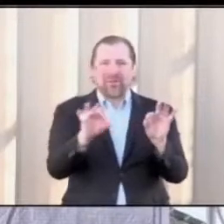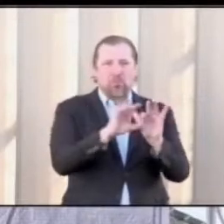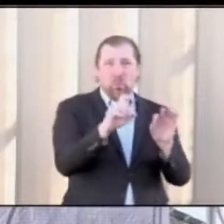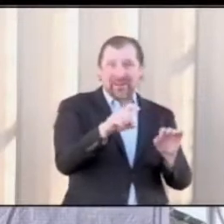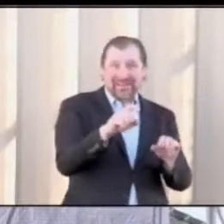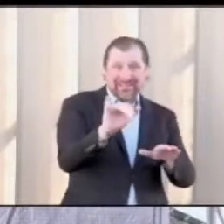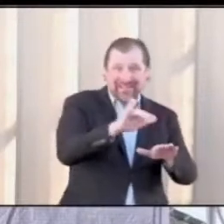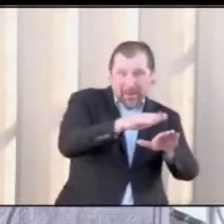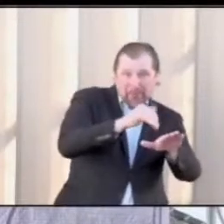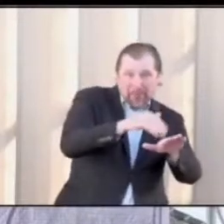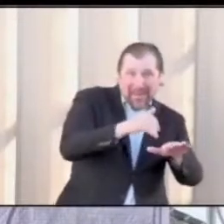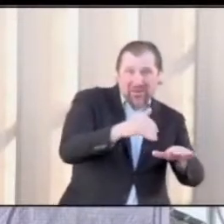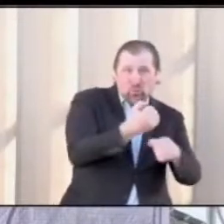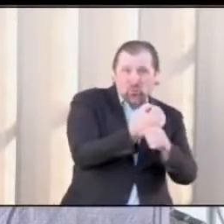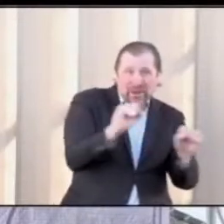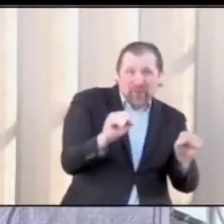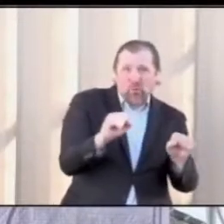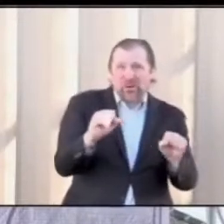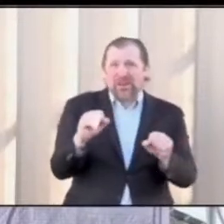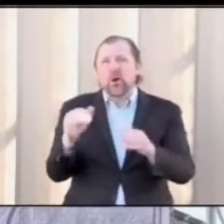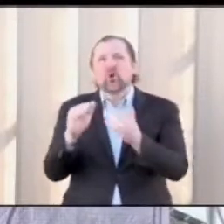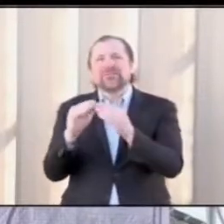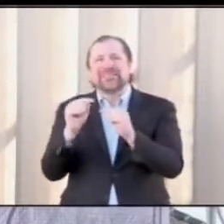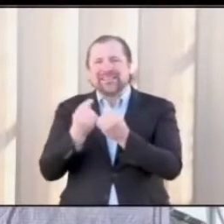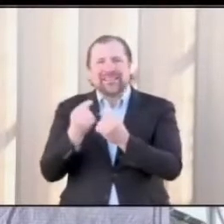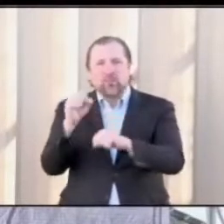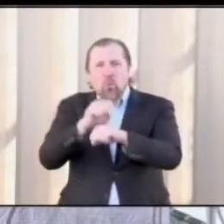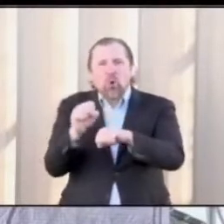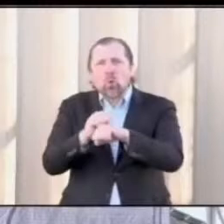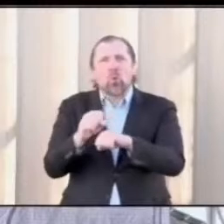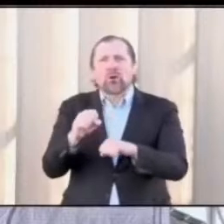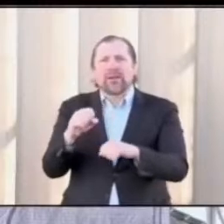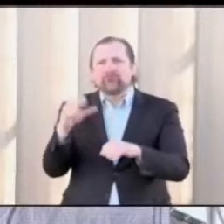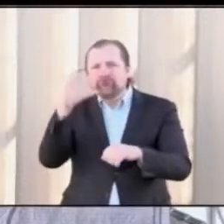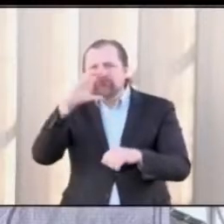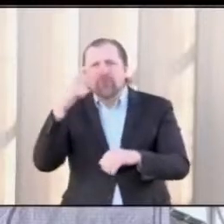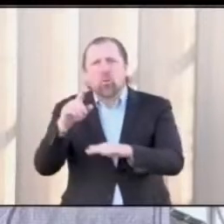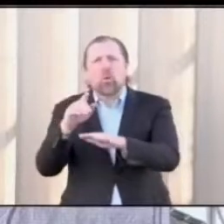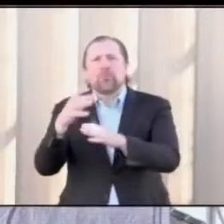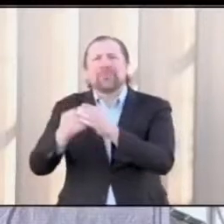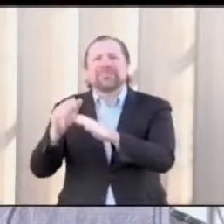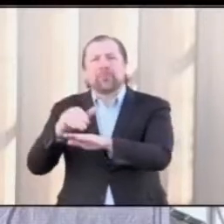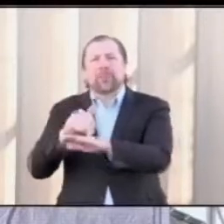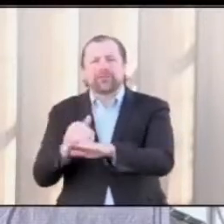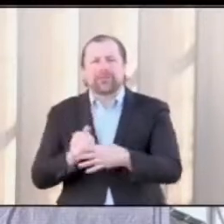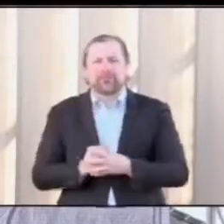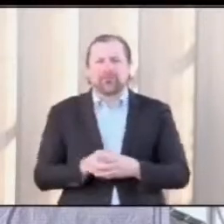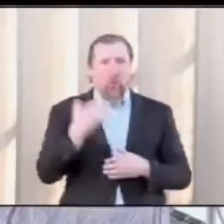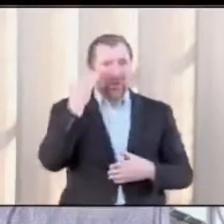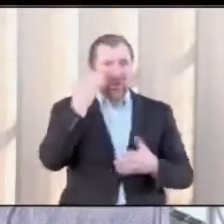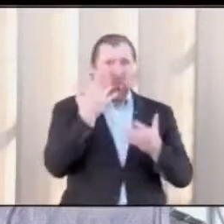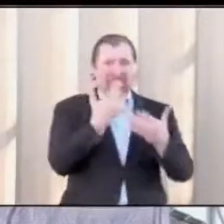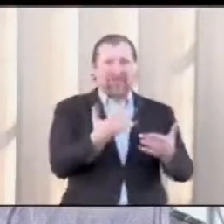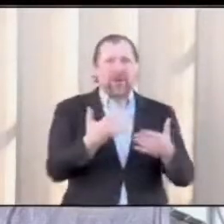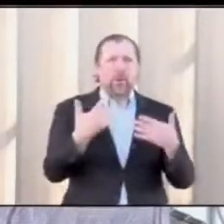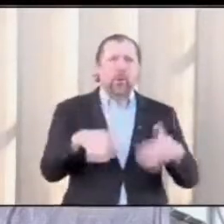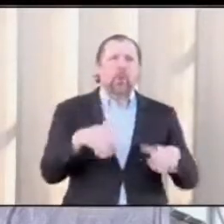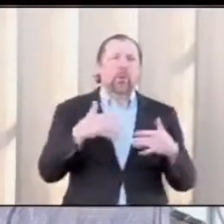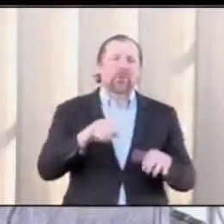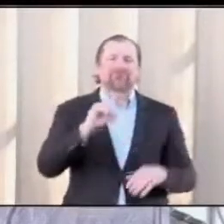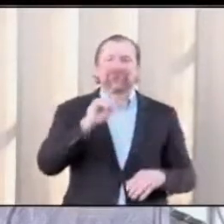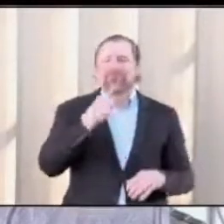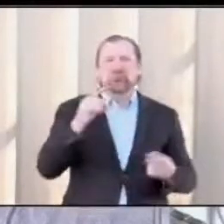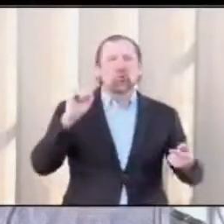such as pet recovery or medications, our city team is working with Incident Command to compile a list. We know this fire has taken a profound toll